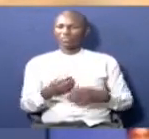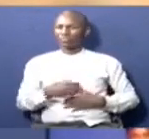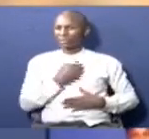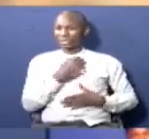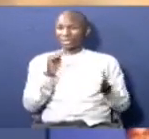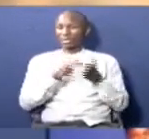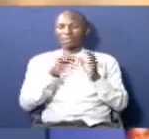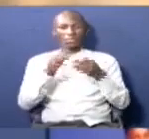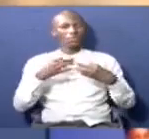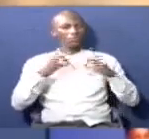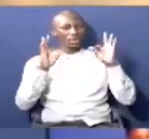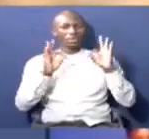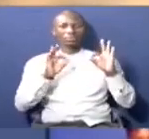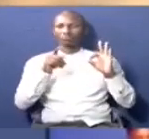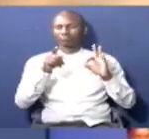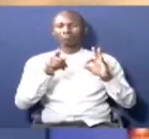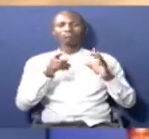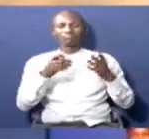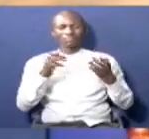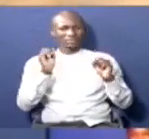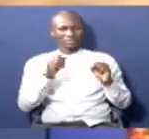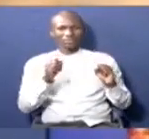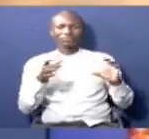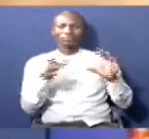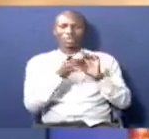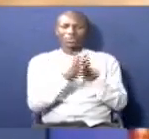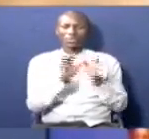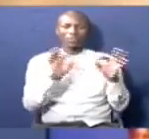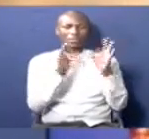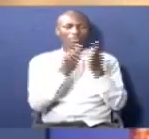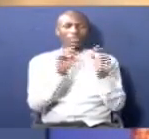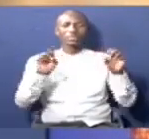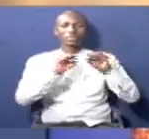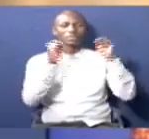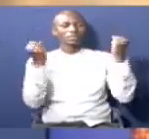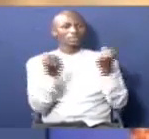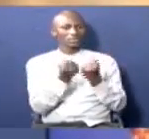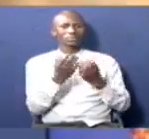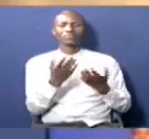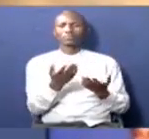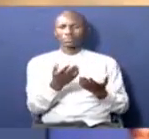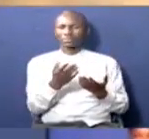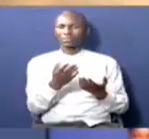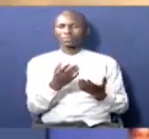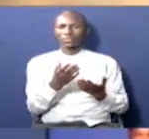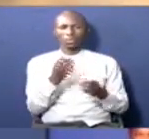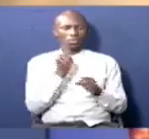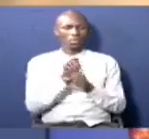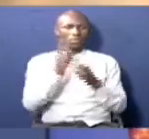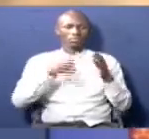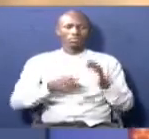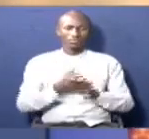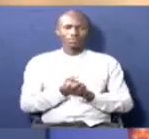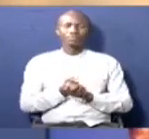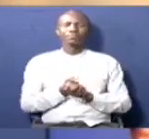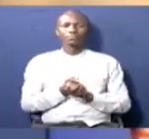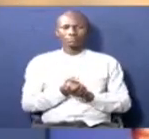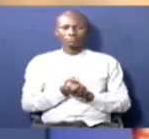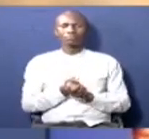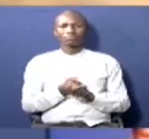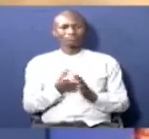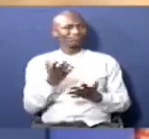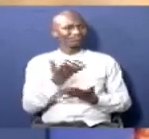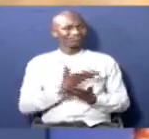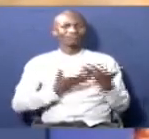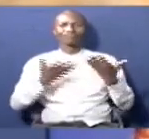Visitation maintains links with families and societies for the purpose of